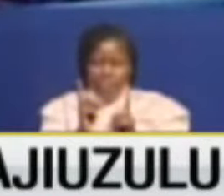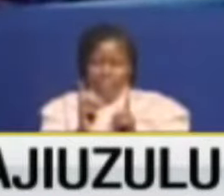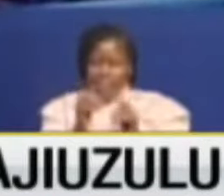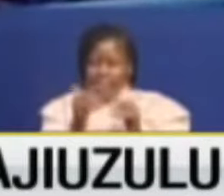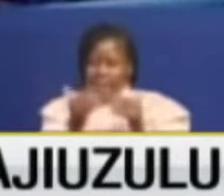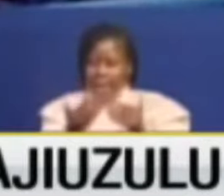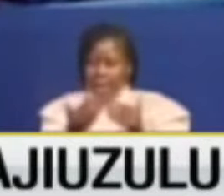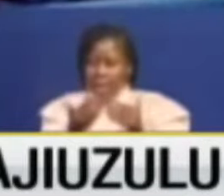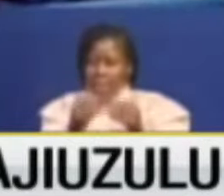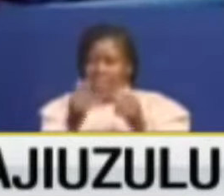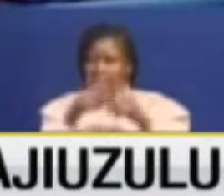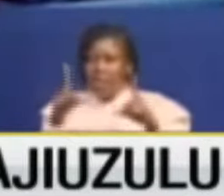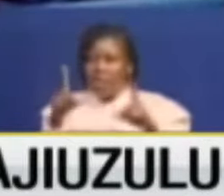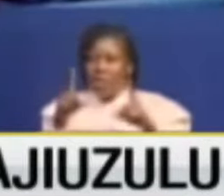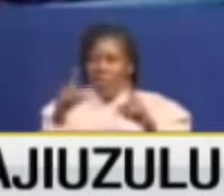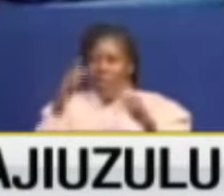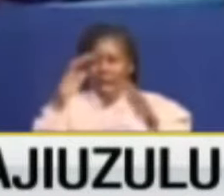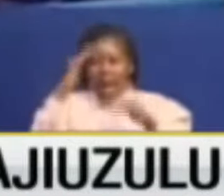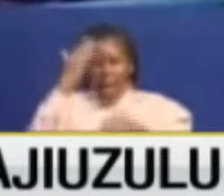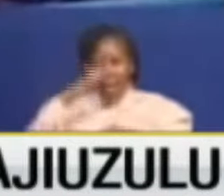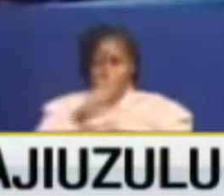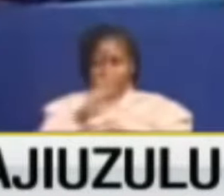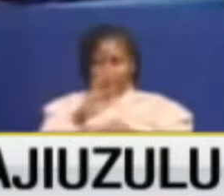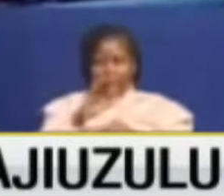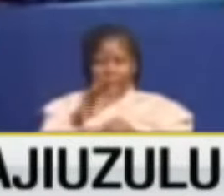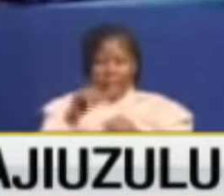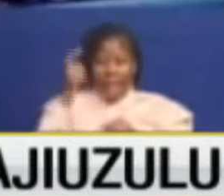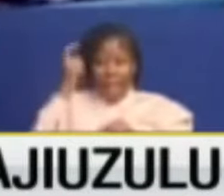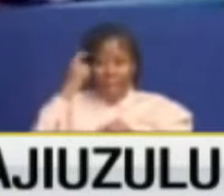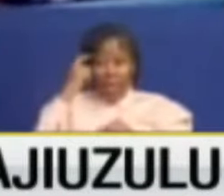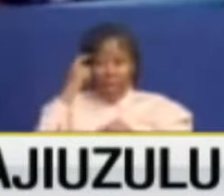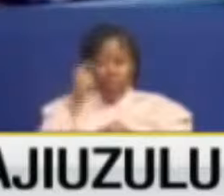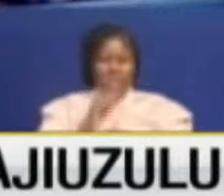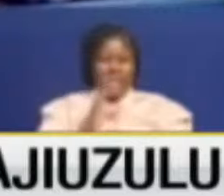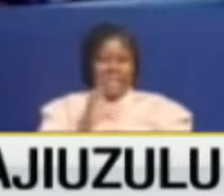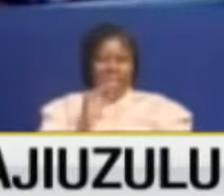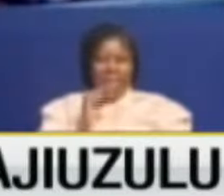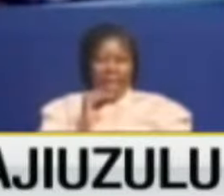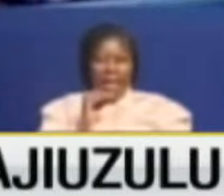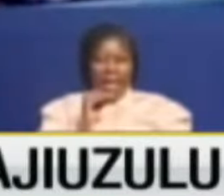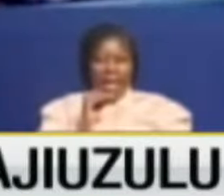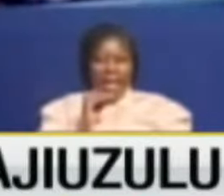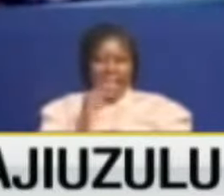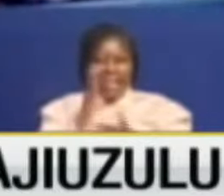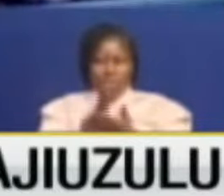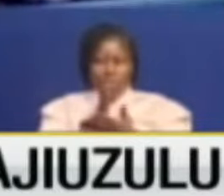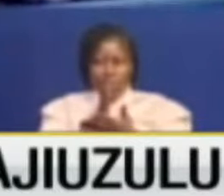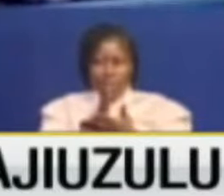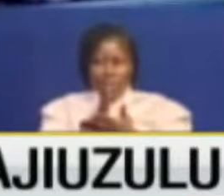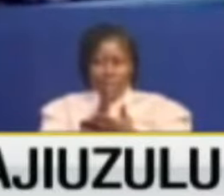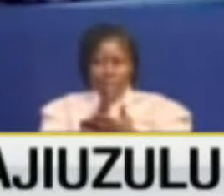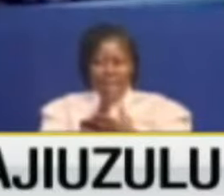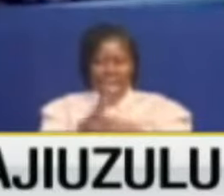of the language of this House, but again mindful to speak the truth in its most manifest form.